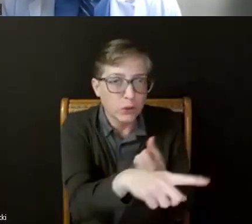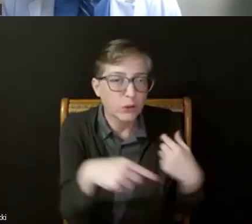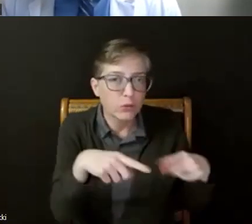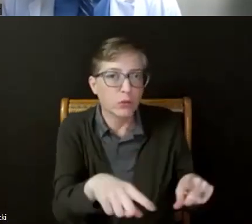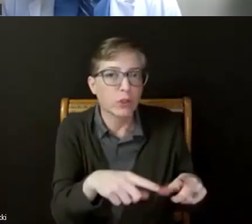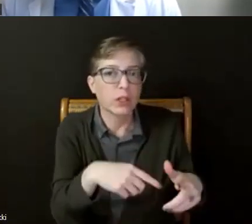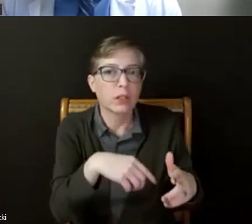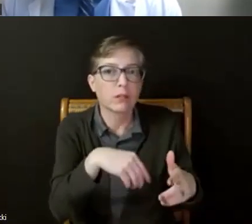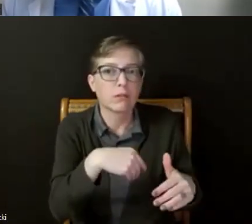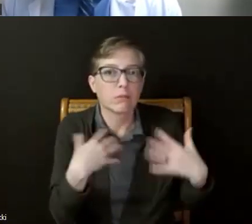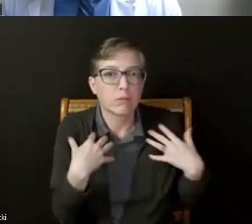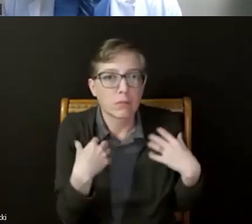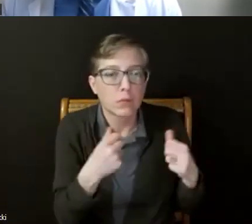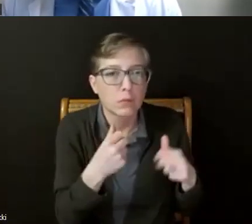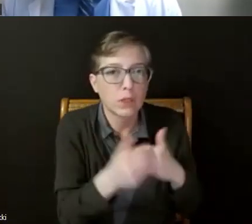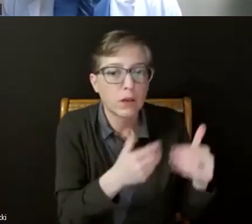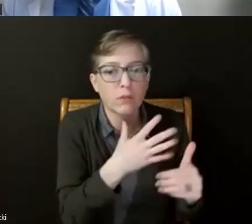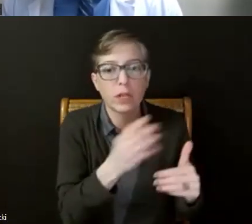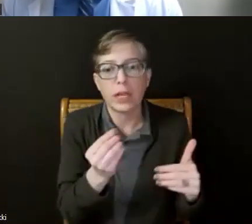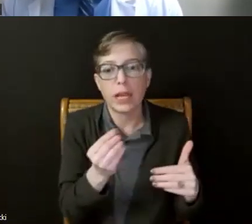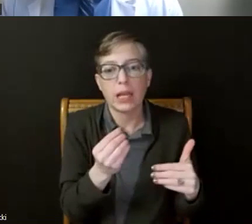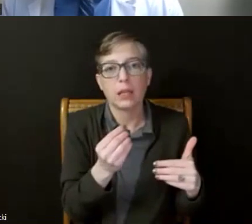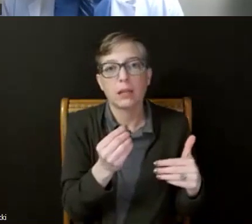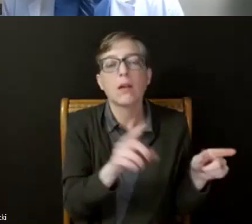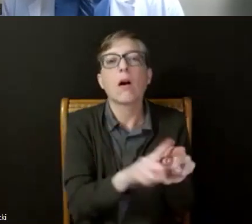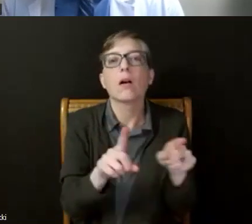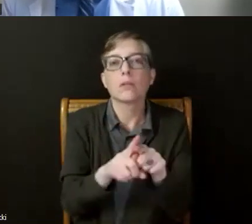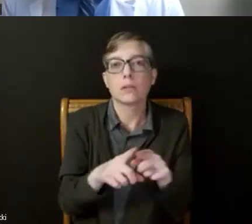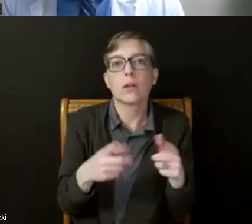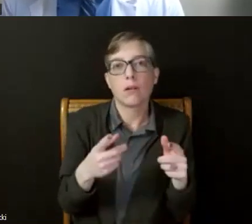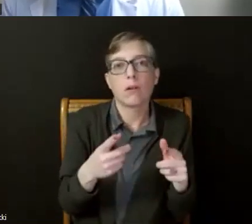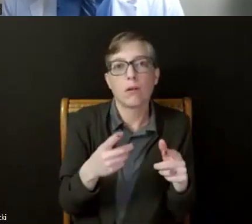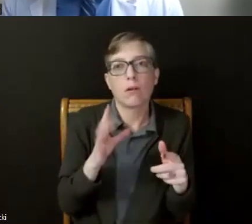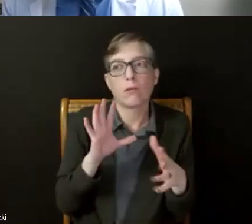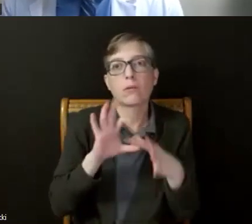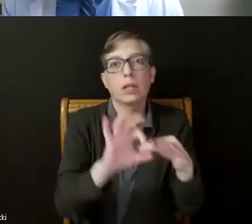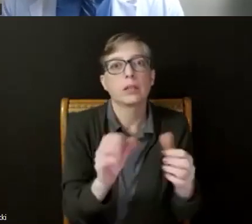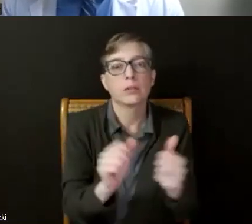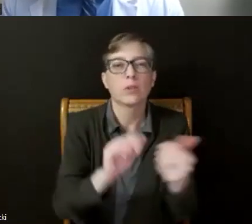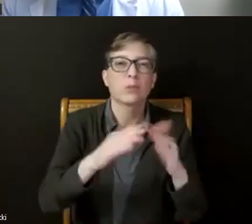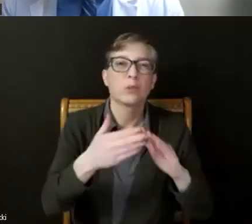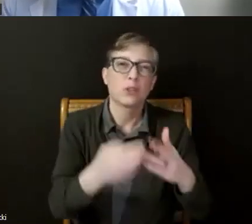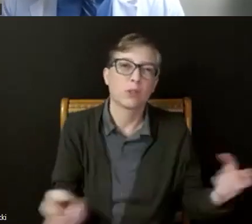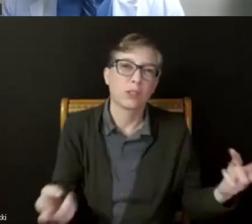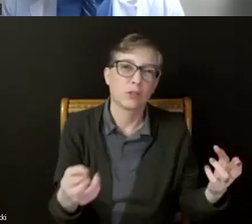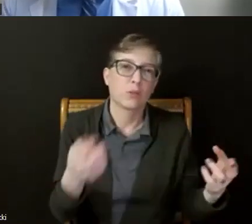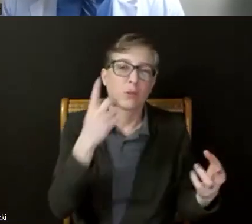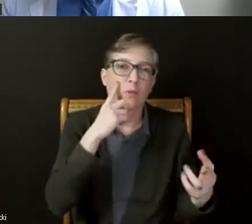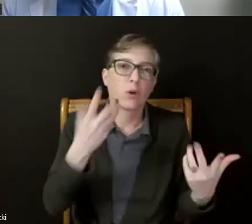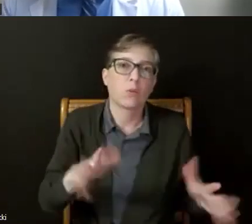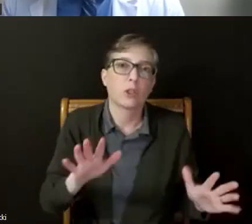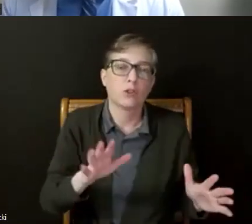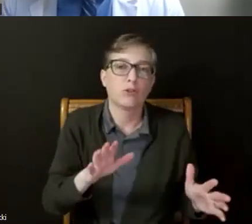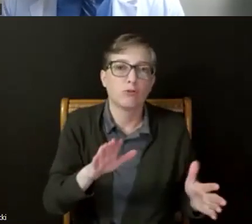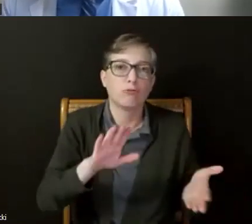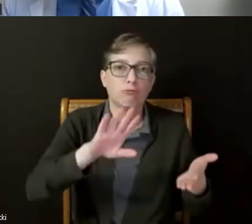connecting you with resources in the community outpatient, so that when you get home that you still feel supported as well.